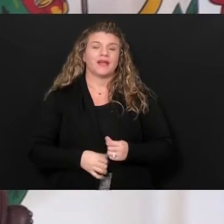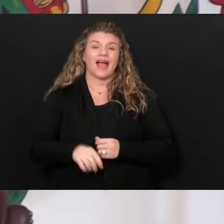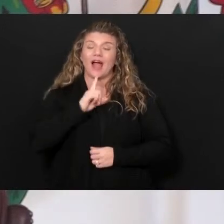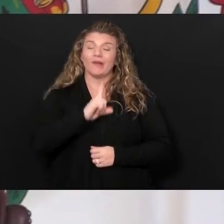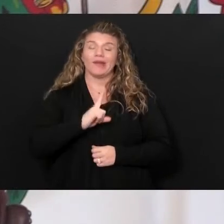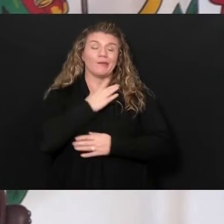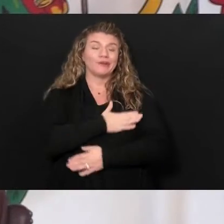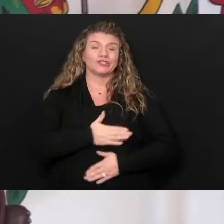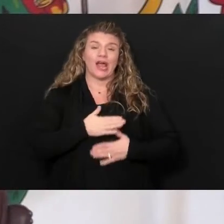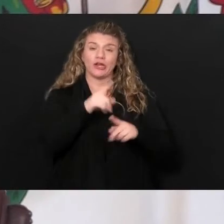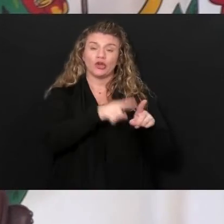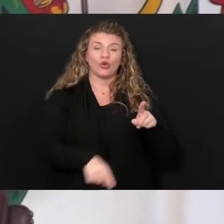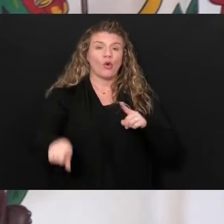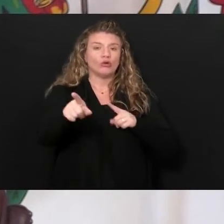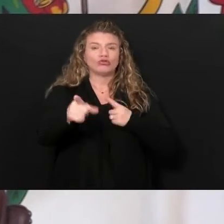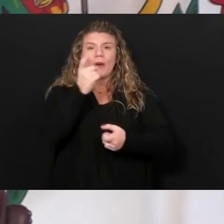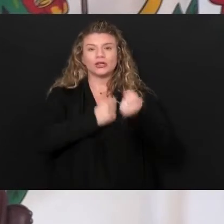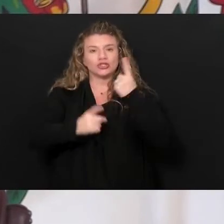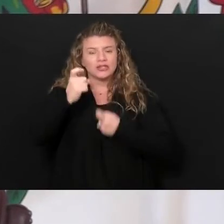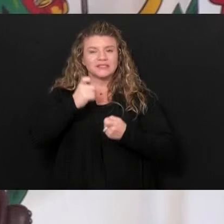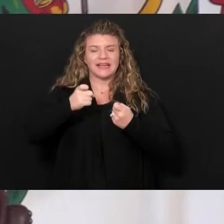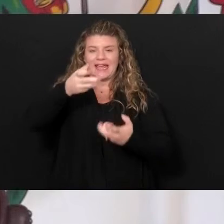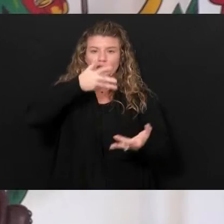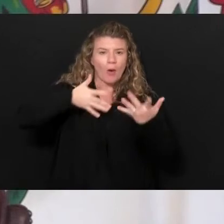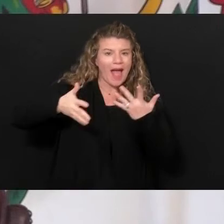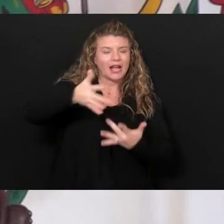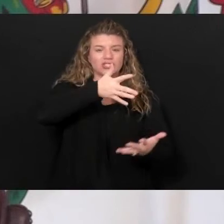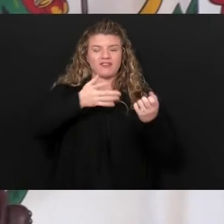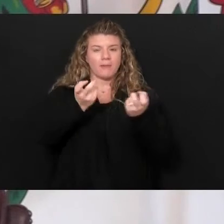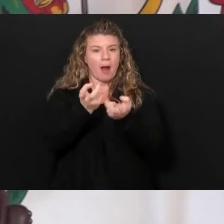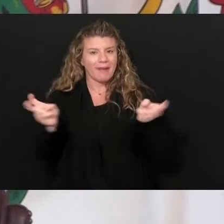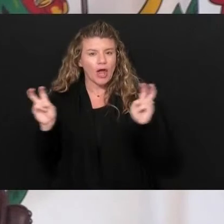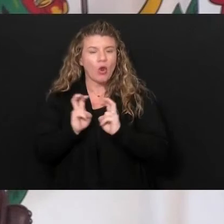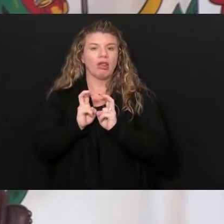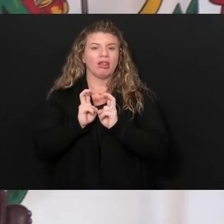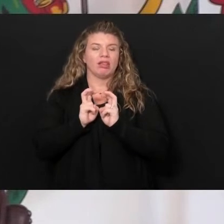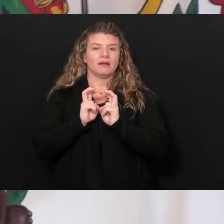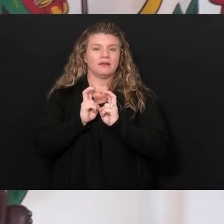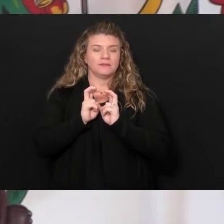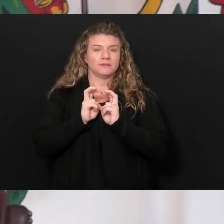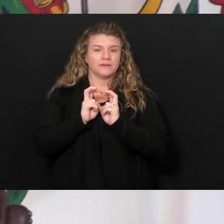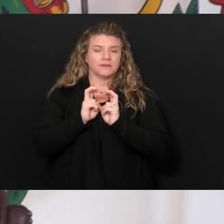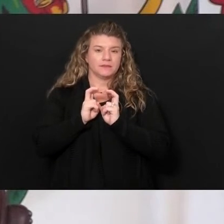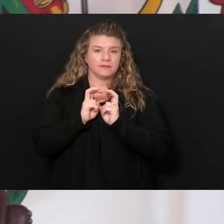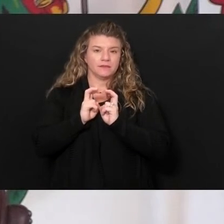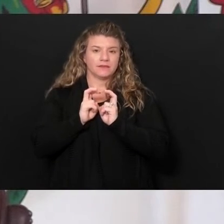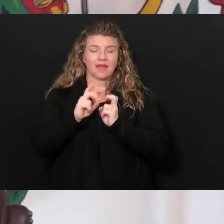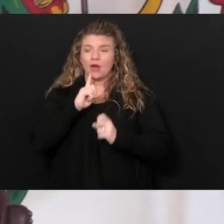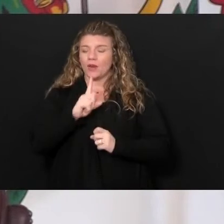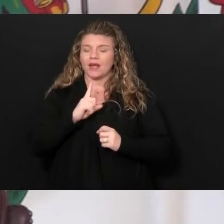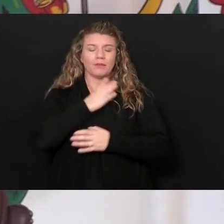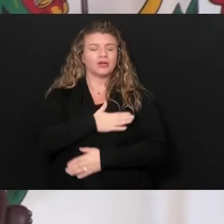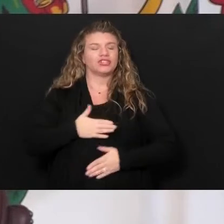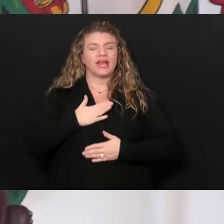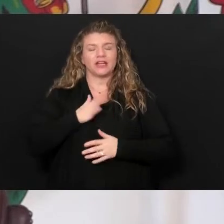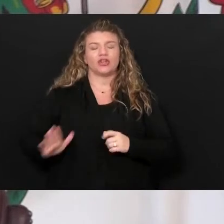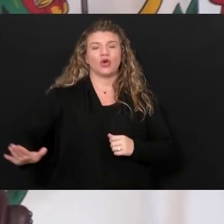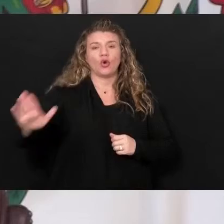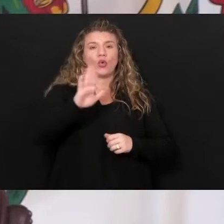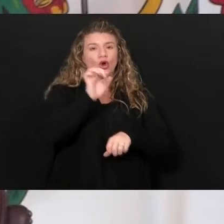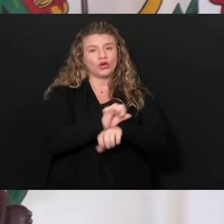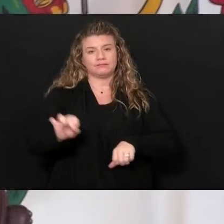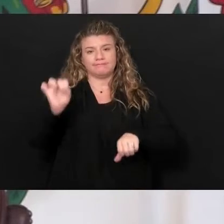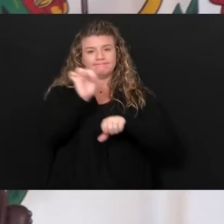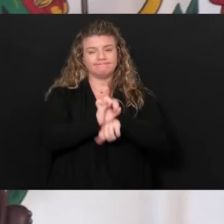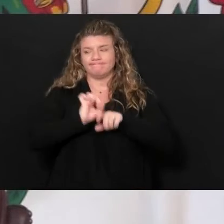appreciate all the questions. I appreciate all the interaction from our panel. I appreciate all the work that our